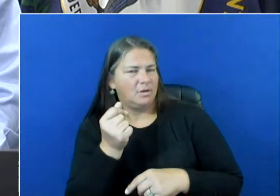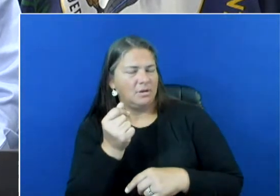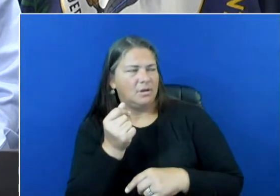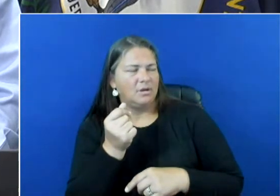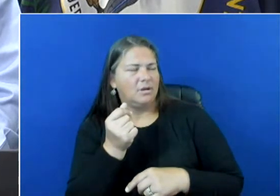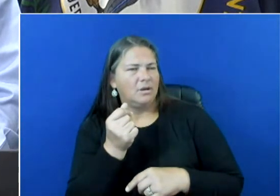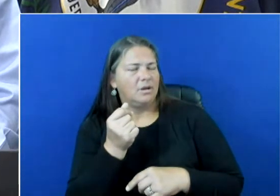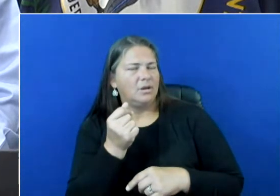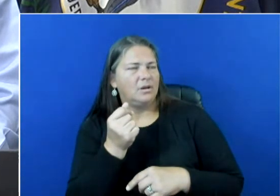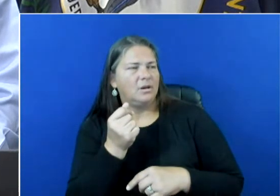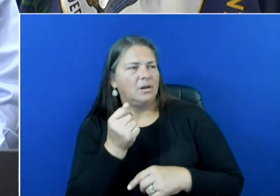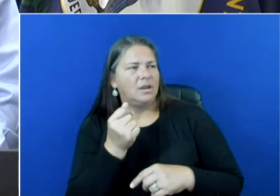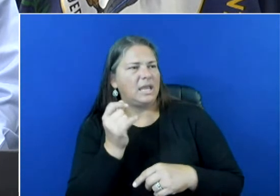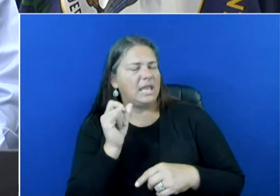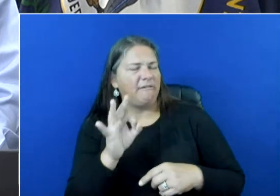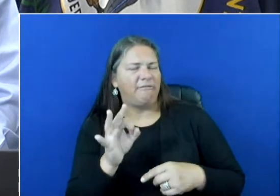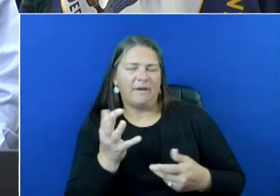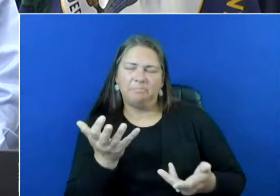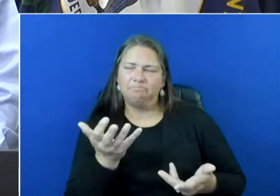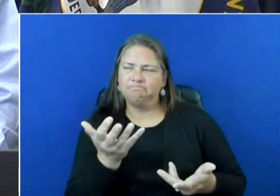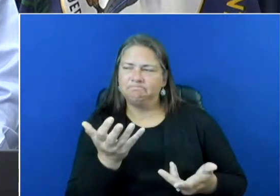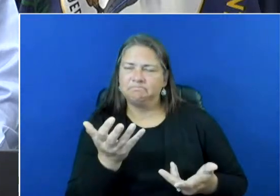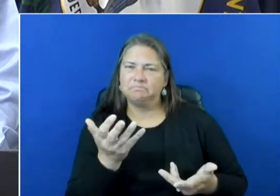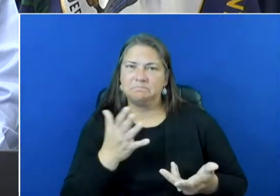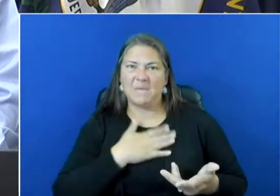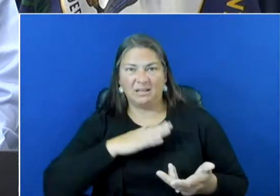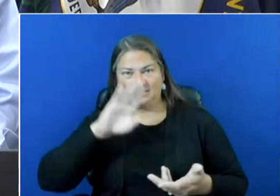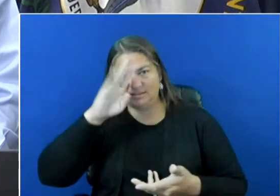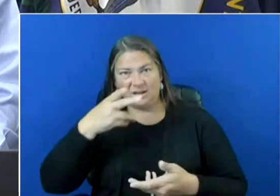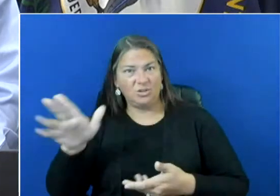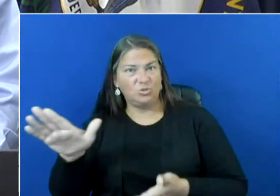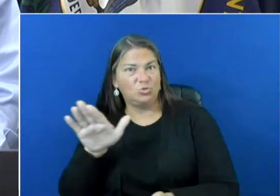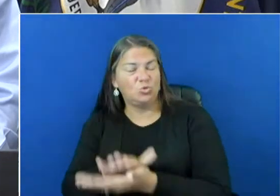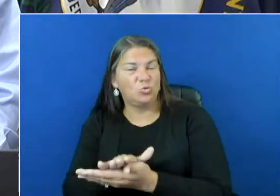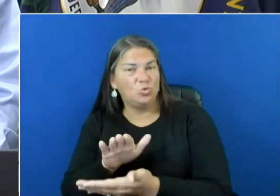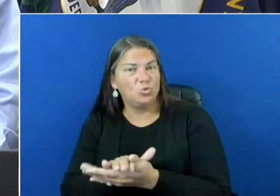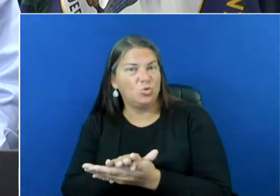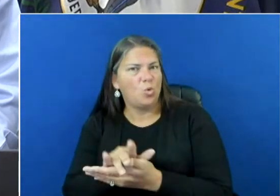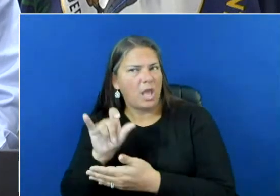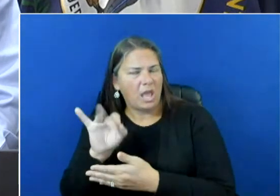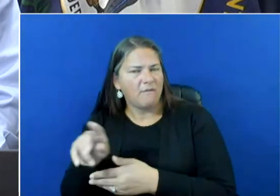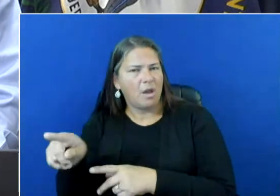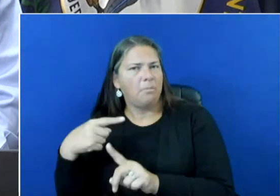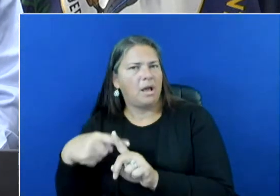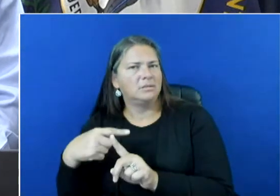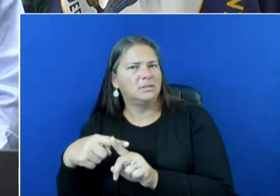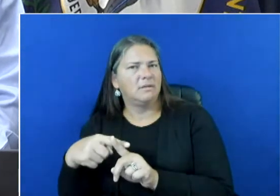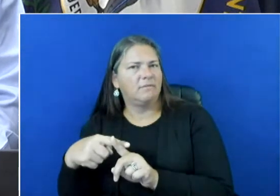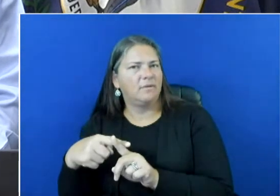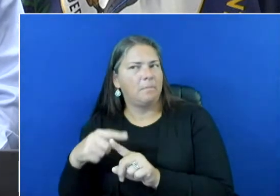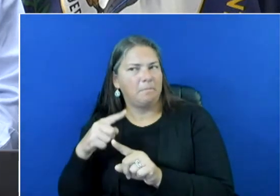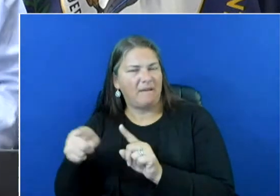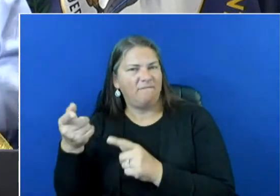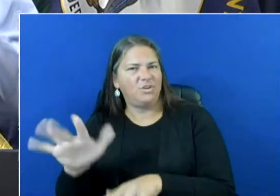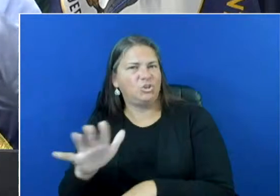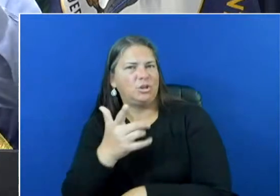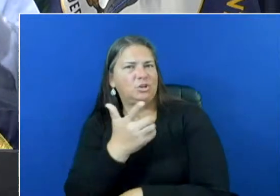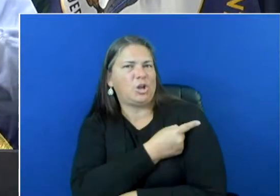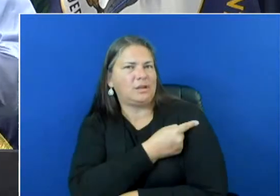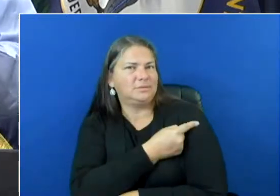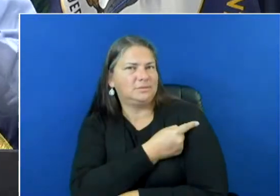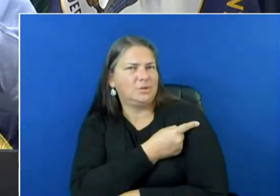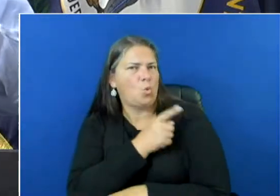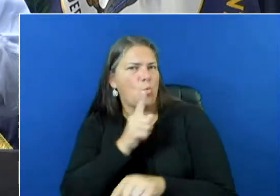someone in my son's school was positive, but he was vaccinated, what that would mean